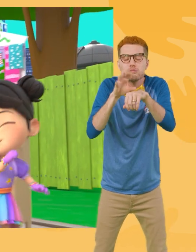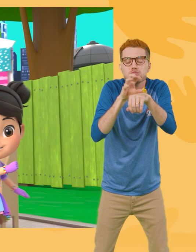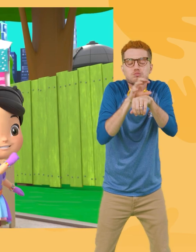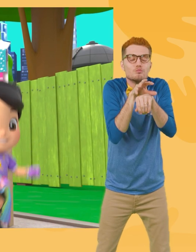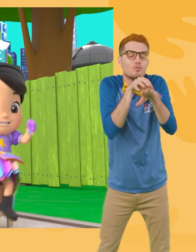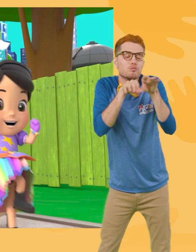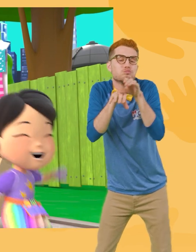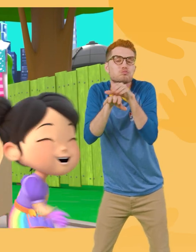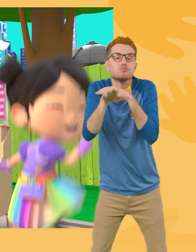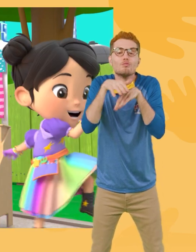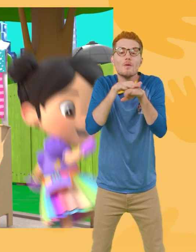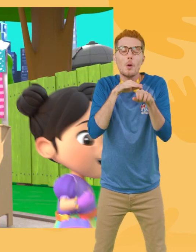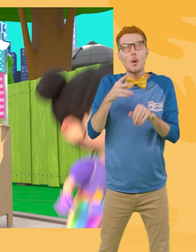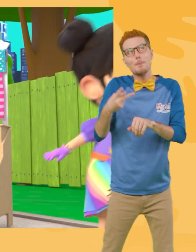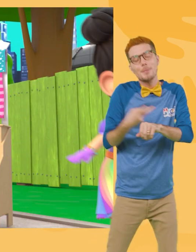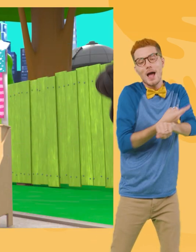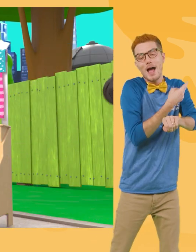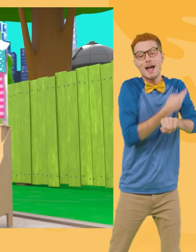your woolly gloves.